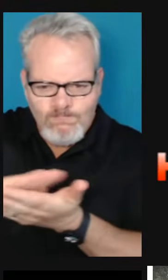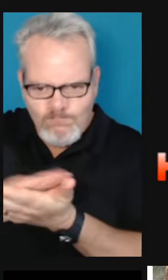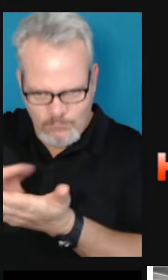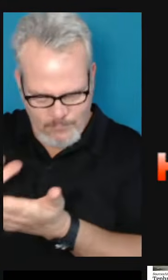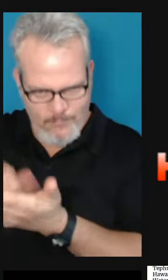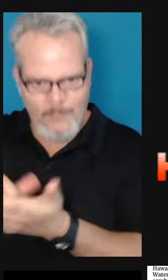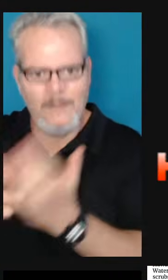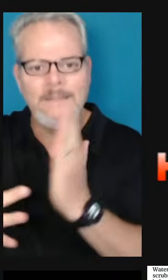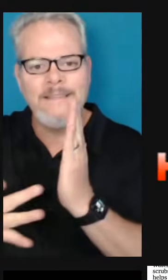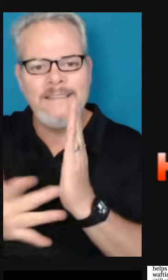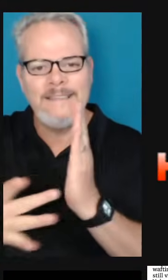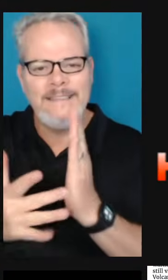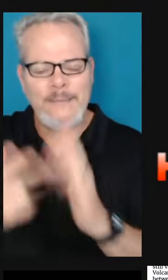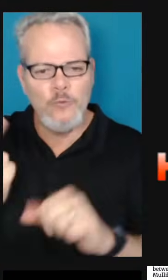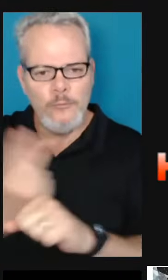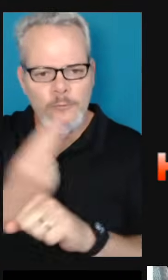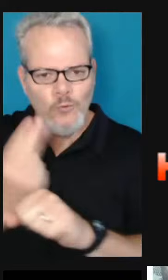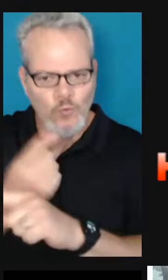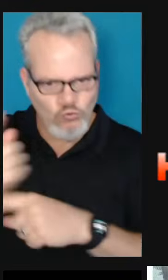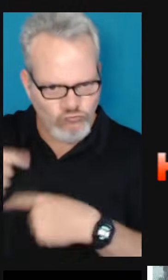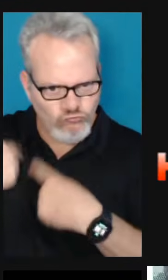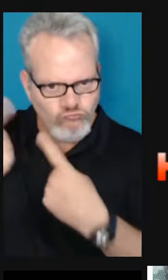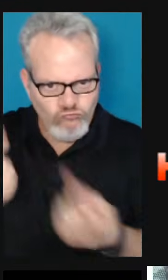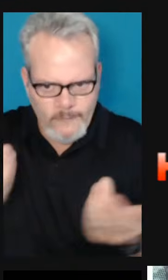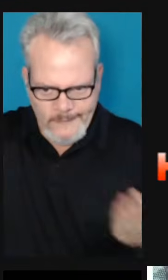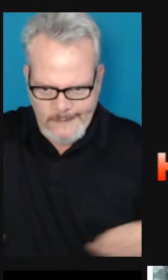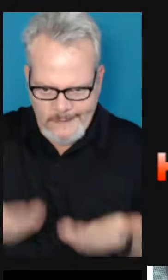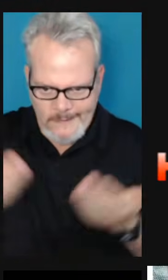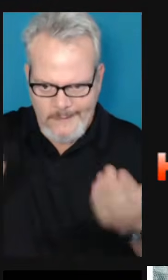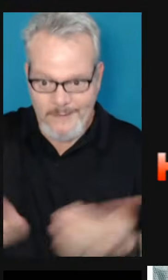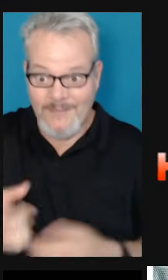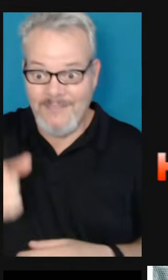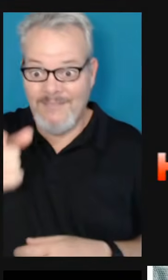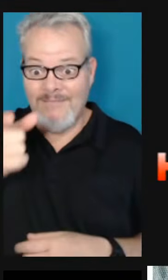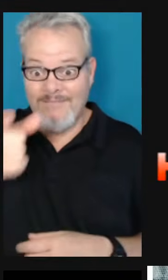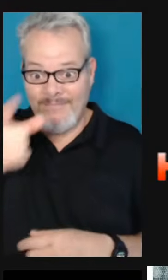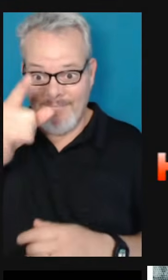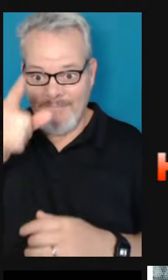village. And here is a vehicle